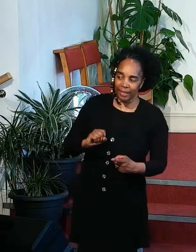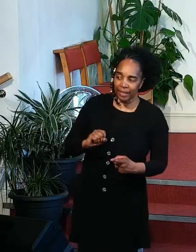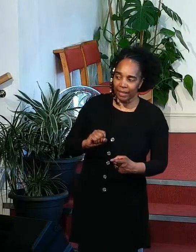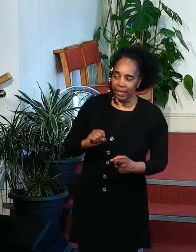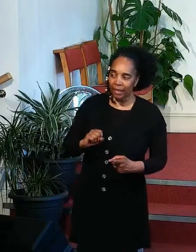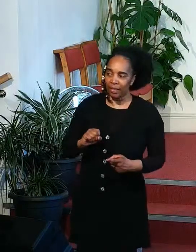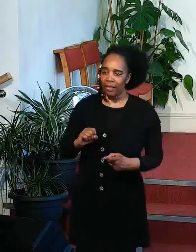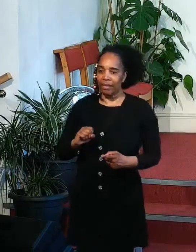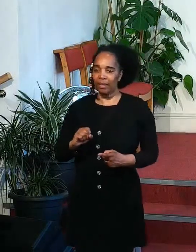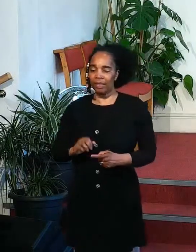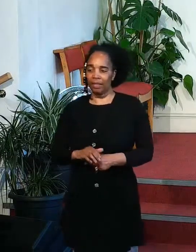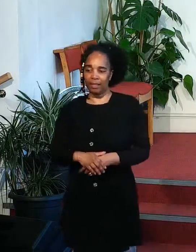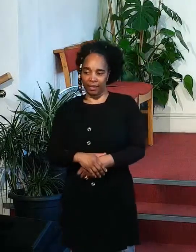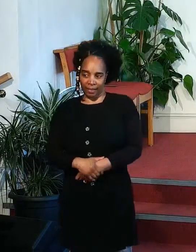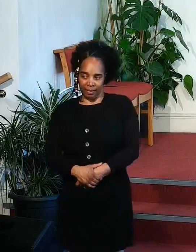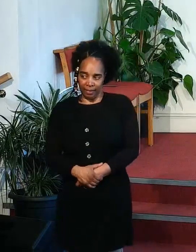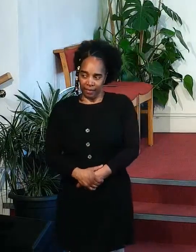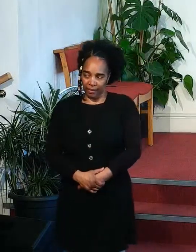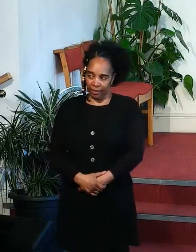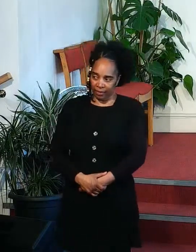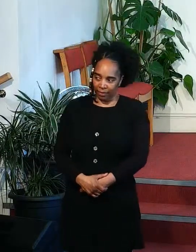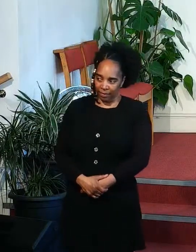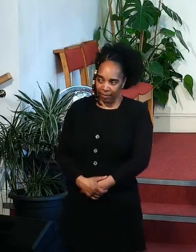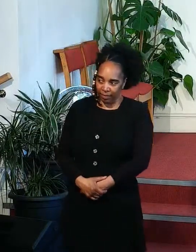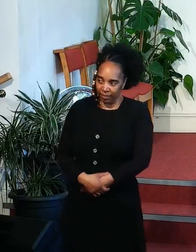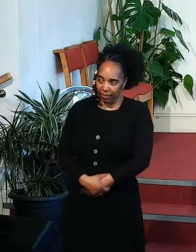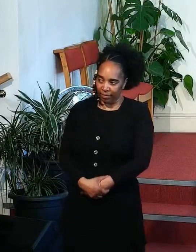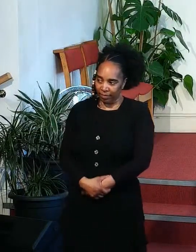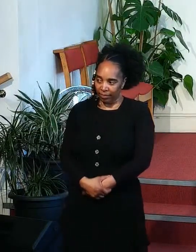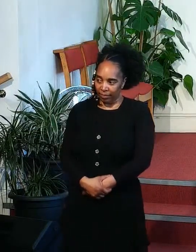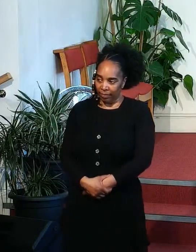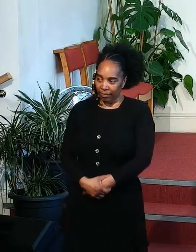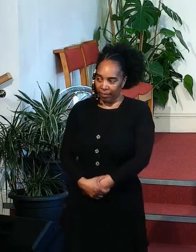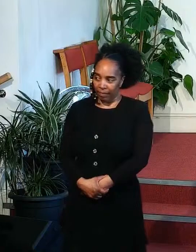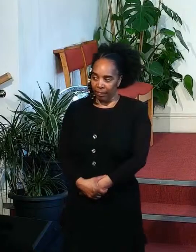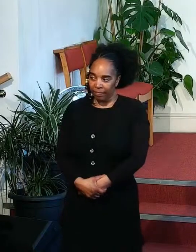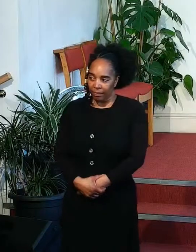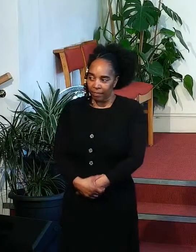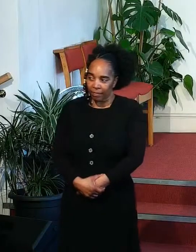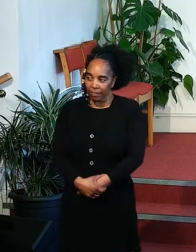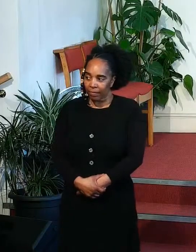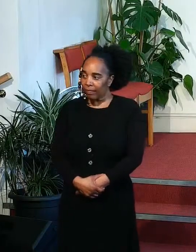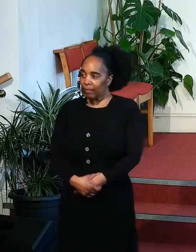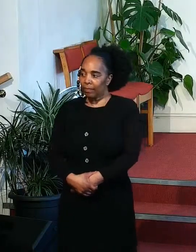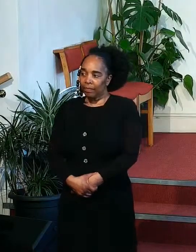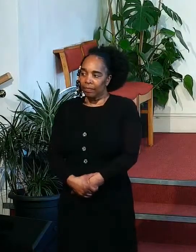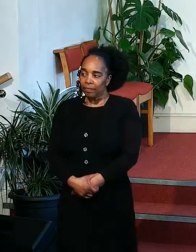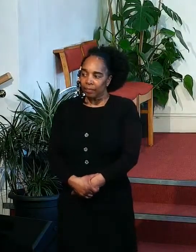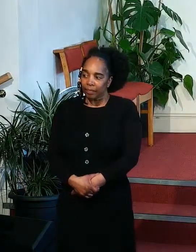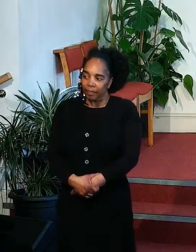Hold on a second, please. Hold on, Michelle. Let's just all of us hear it.